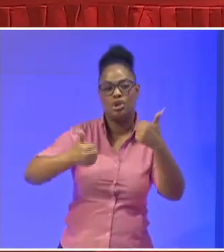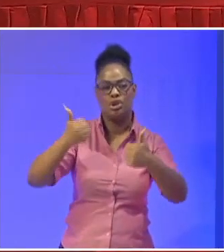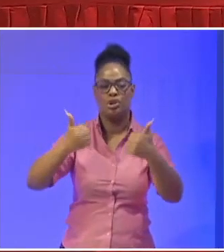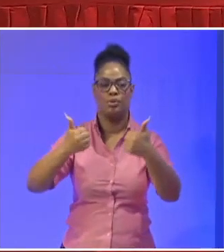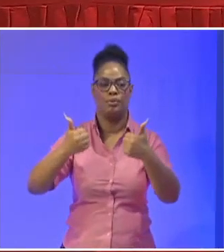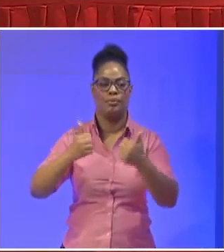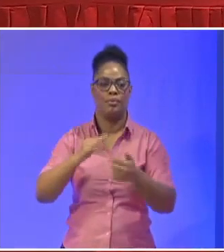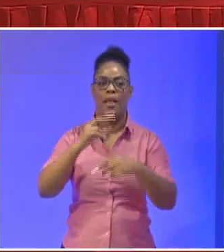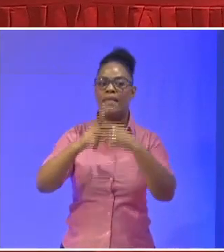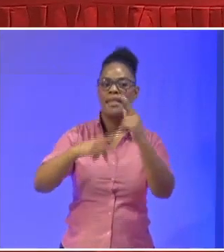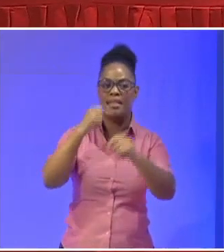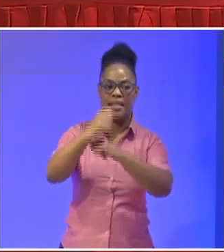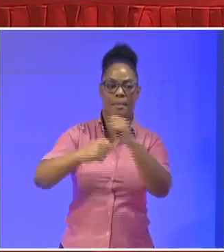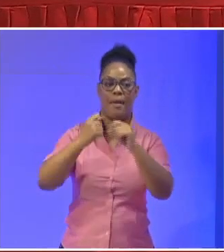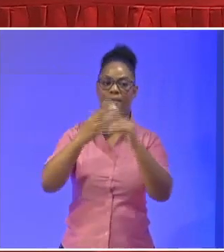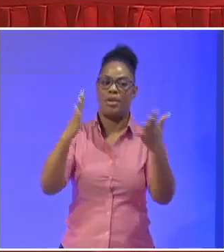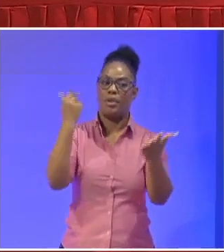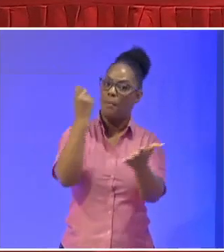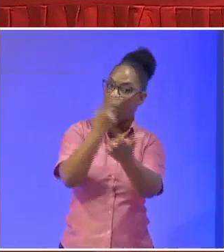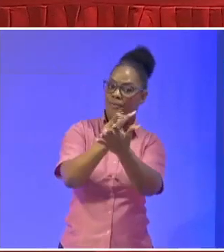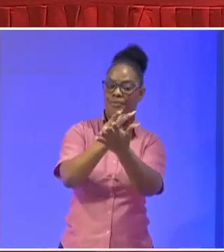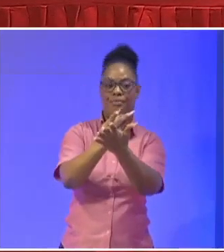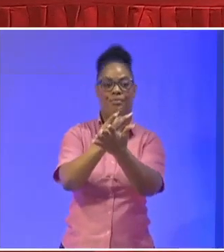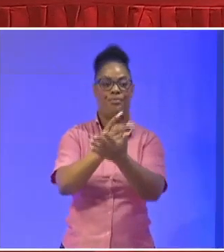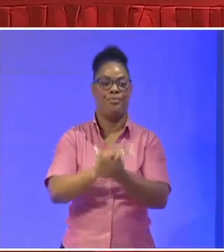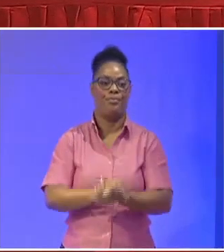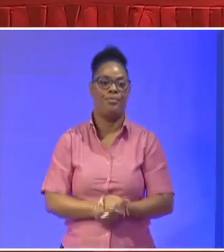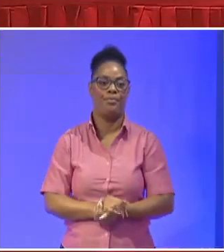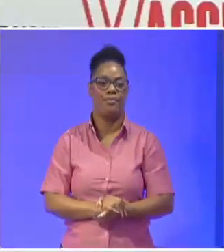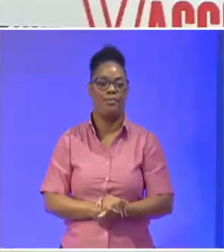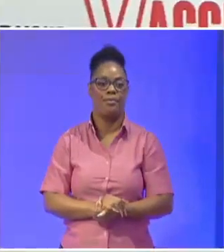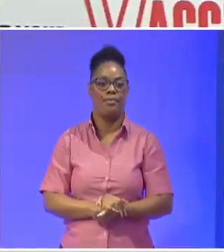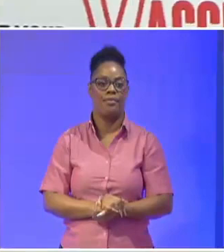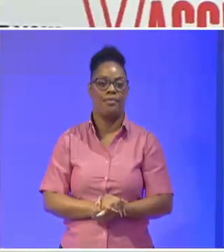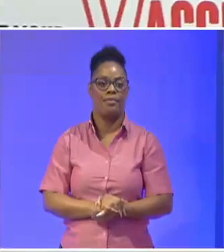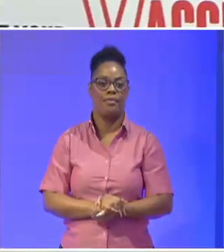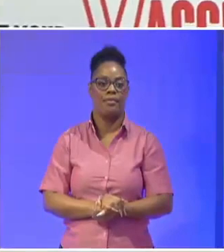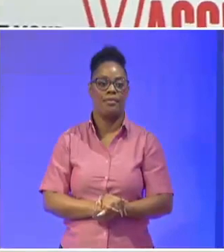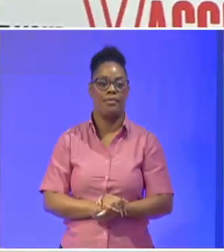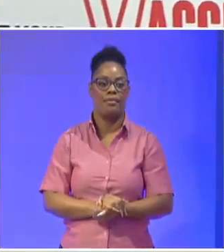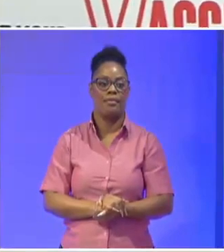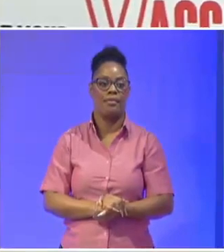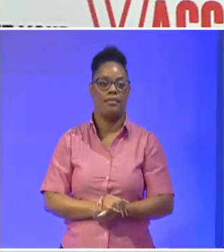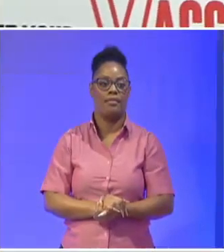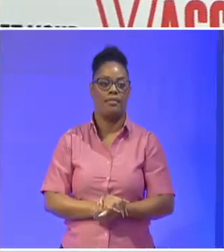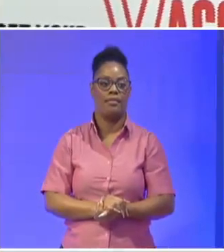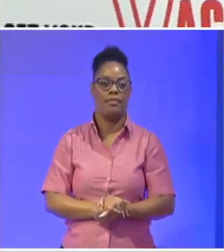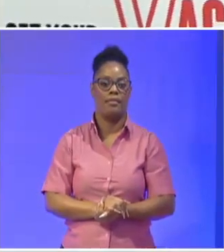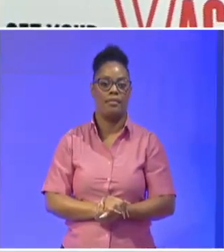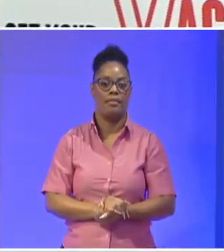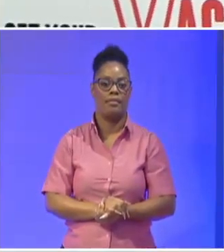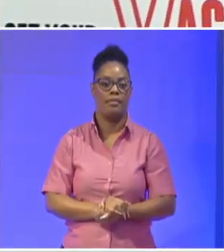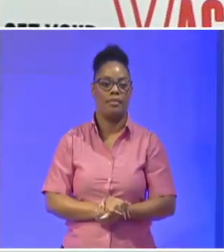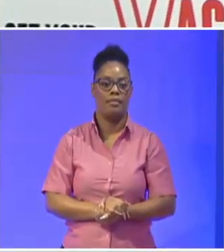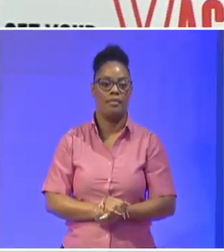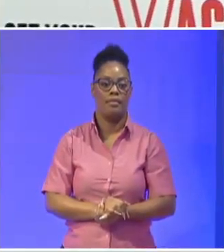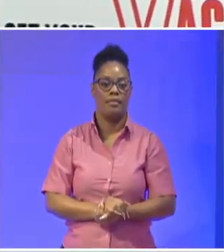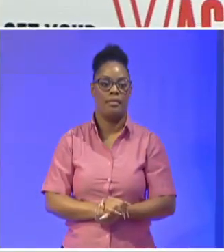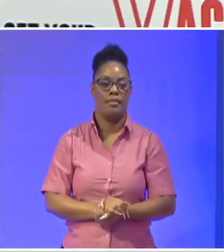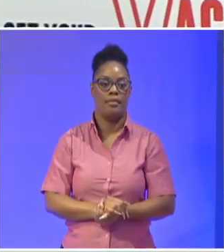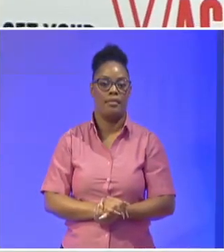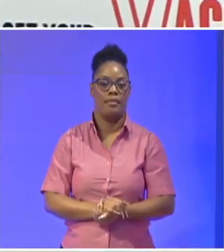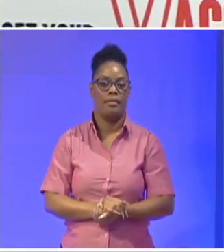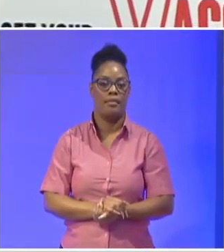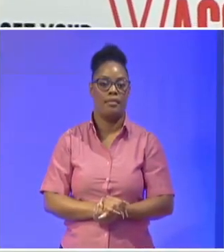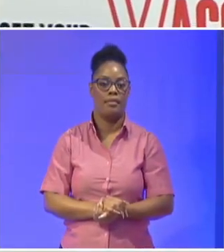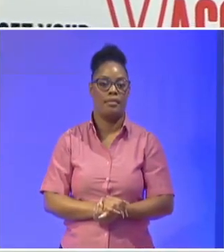Thanks. Okay, so I'll take the second part first. So We did put out a detailed